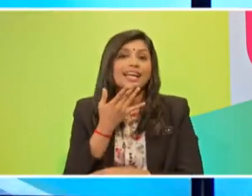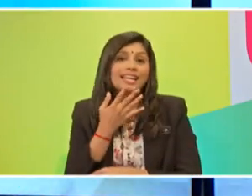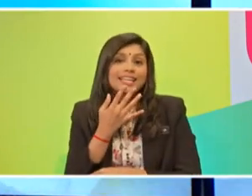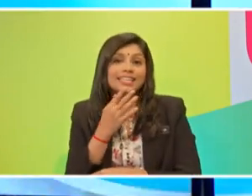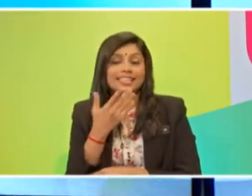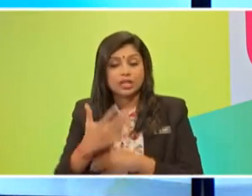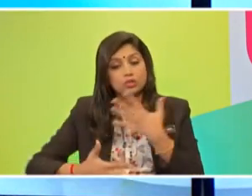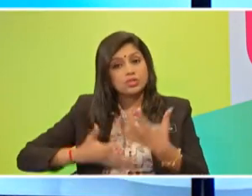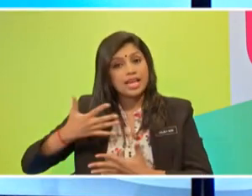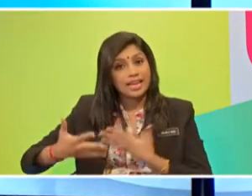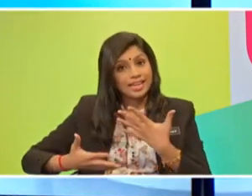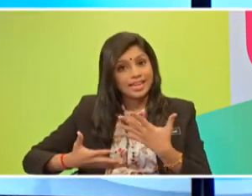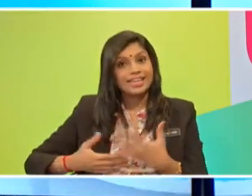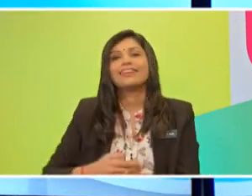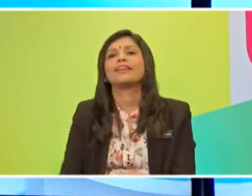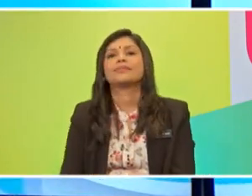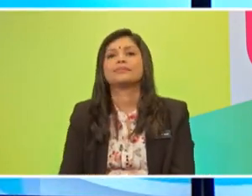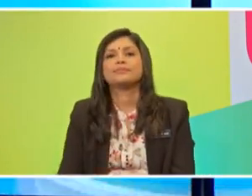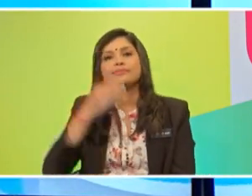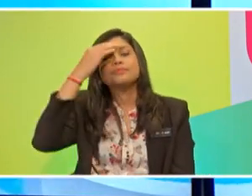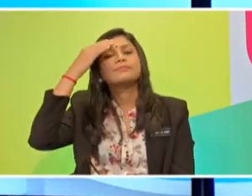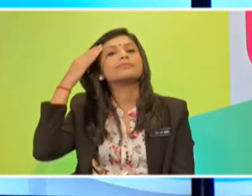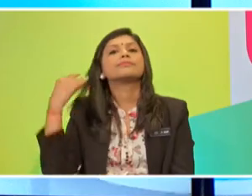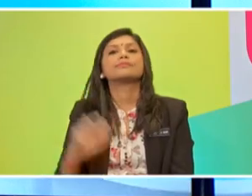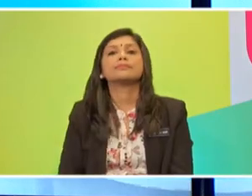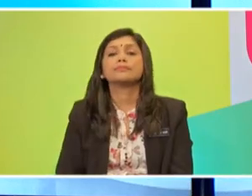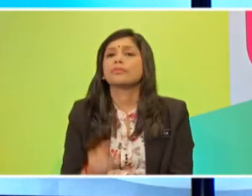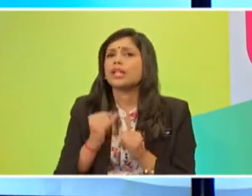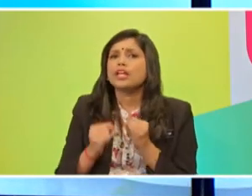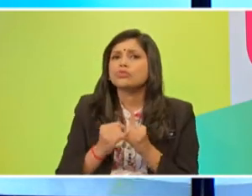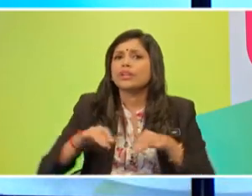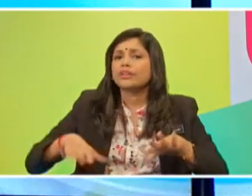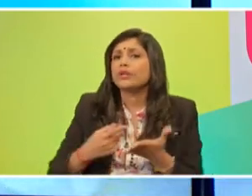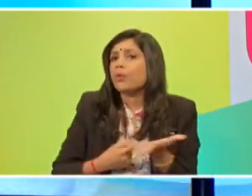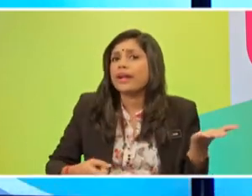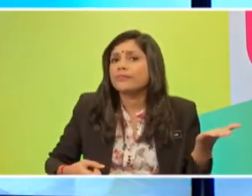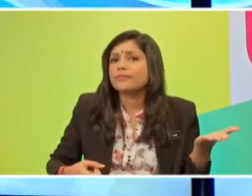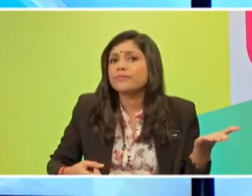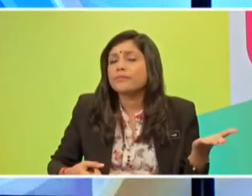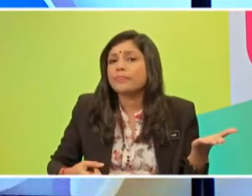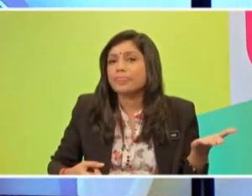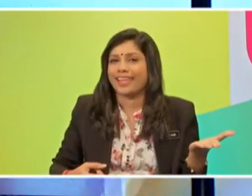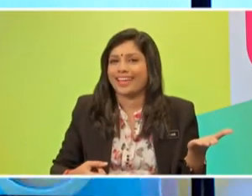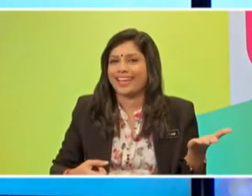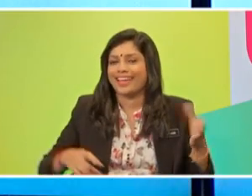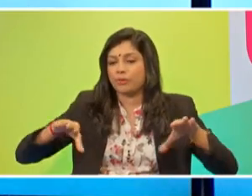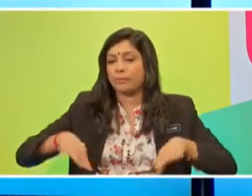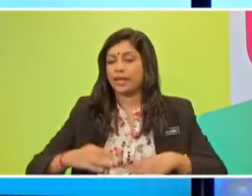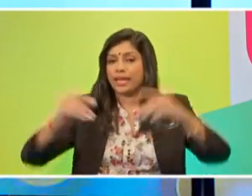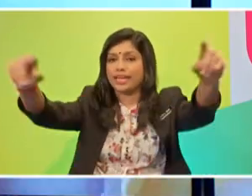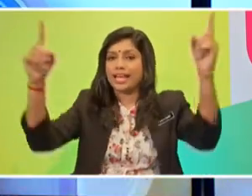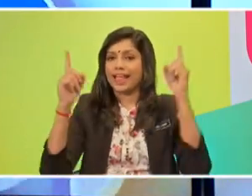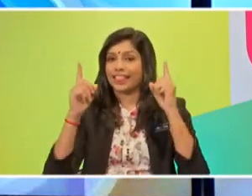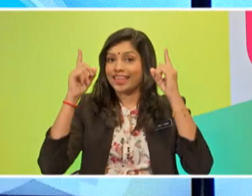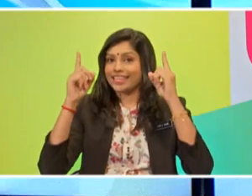the alphabets. Yes, and then finally, what did we do? We did this,